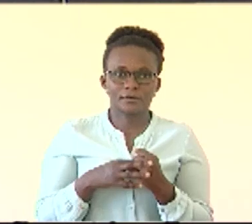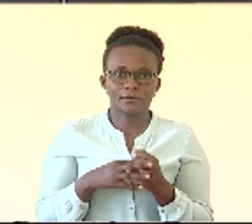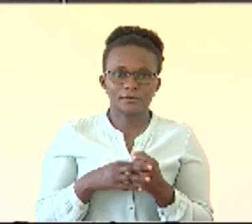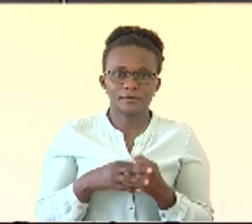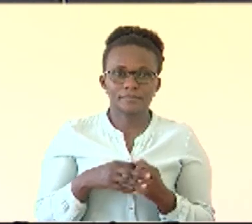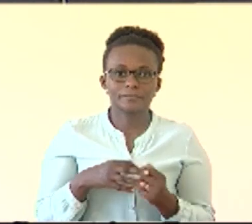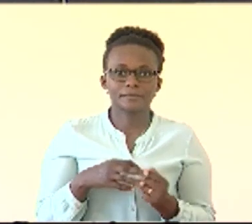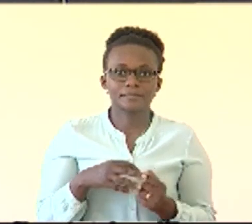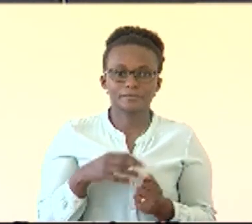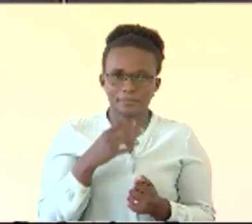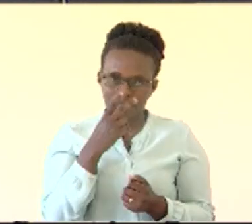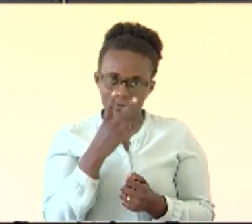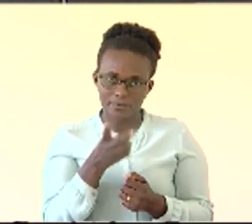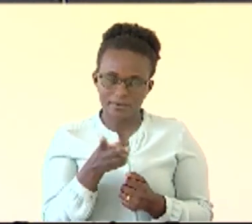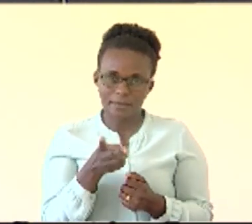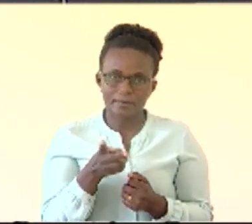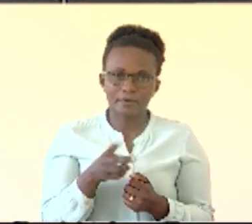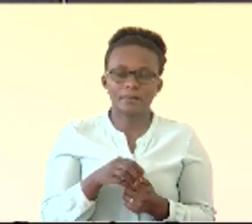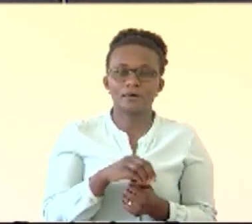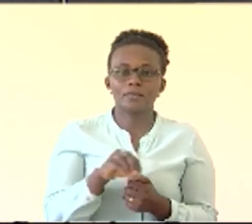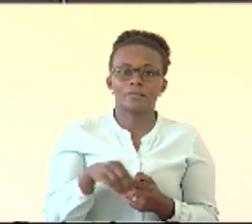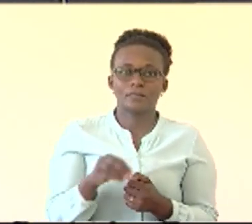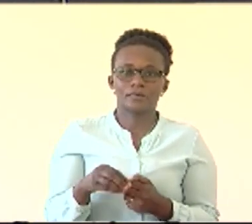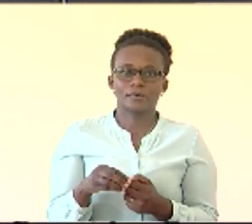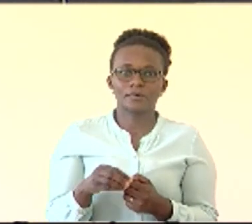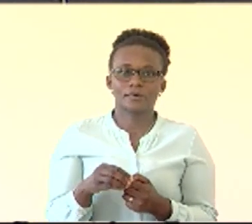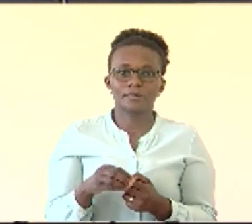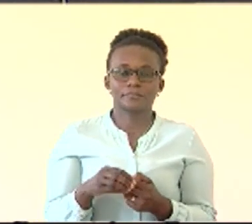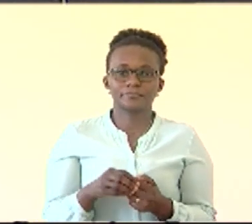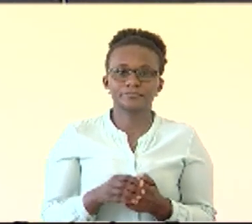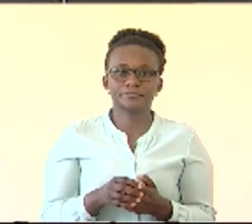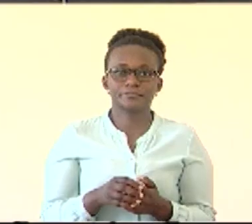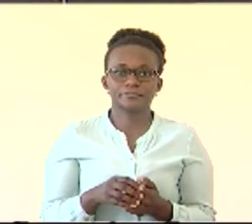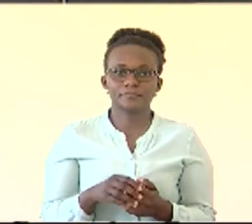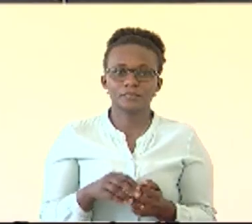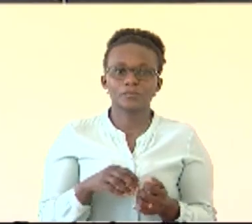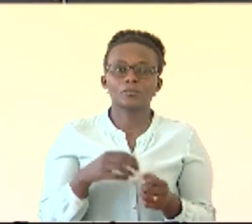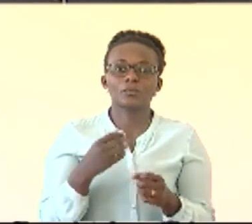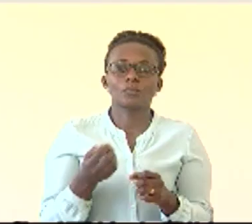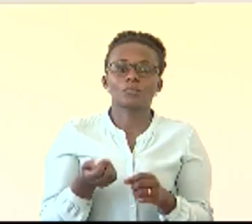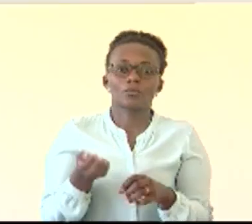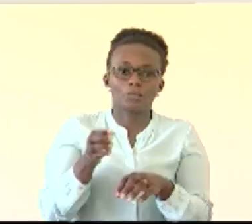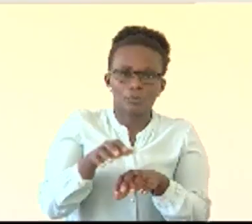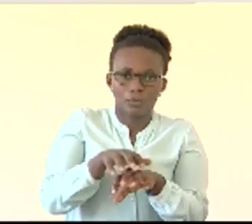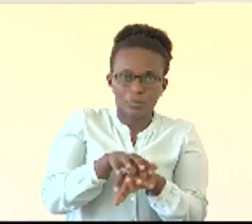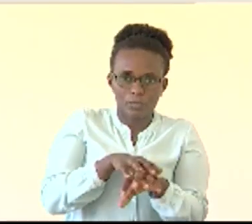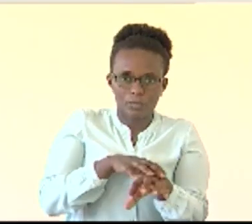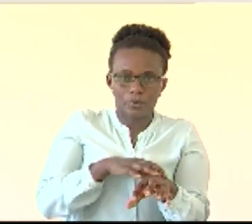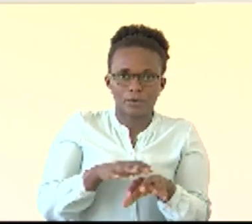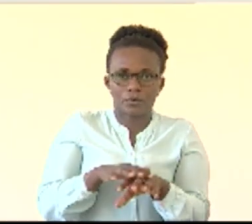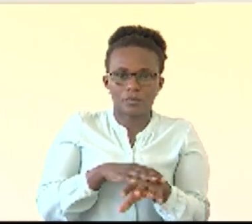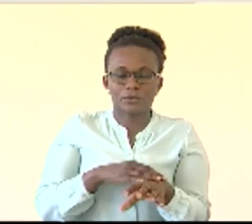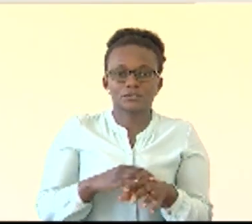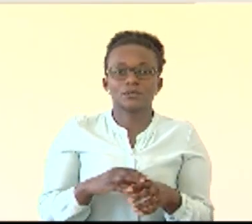gone along together, and I just want to thank you for being there. In lesson number 8, to be